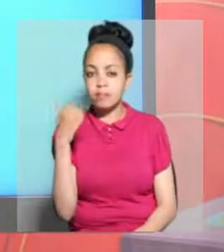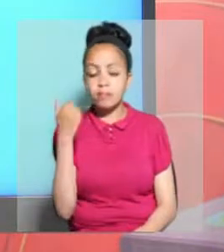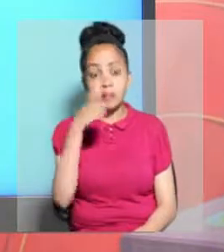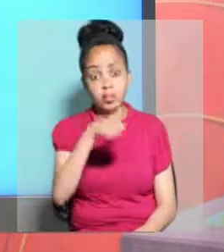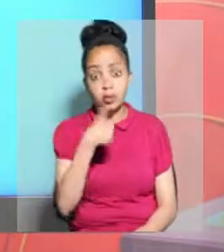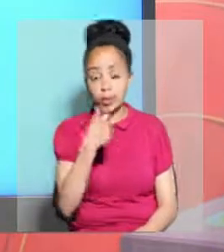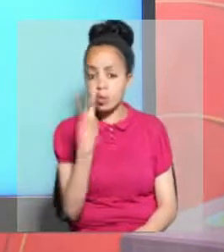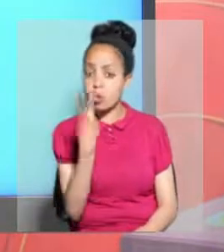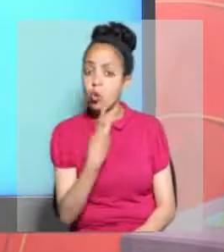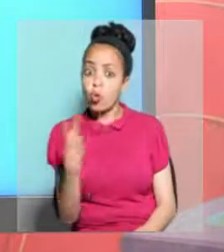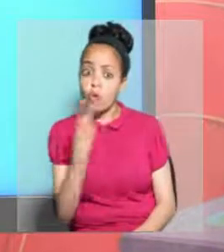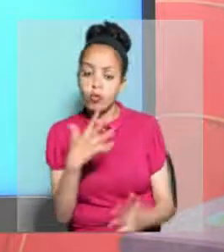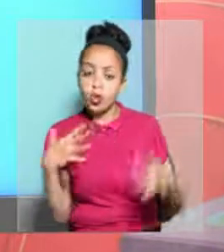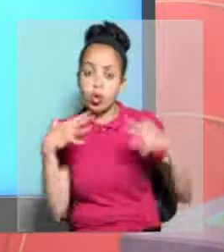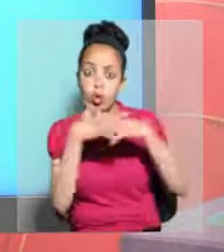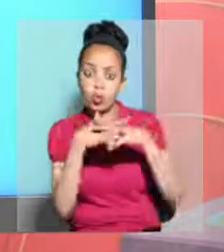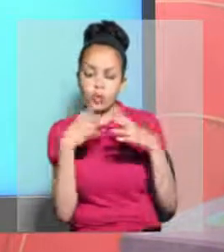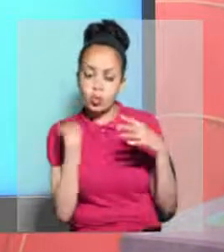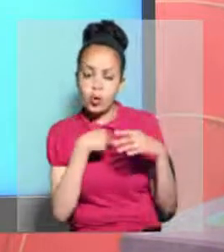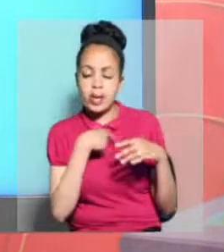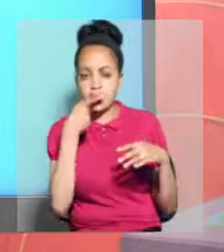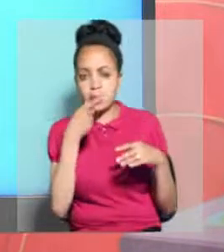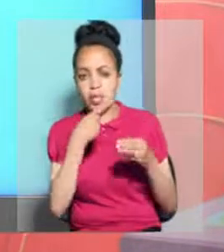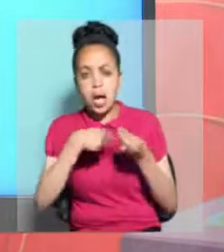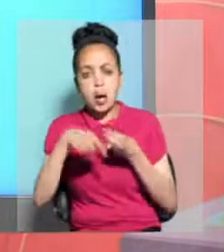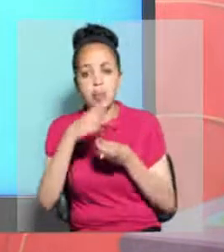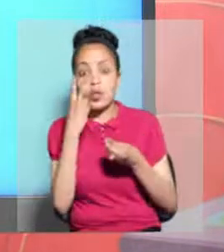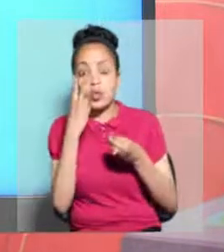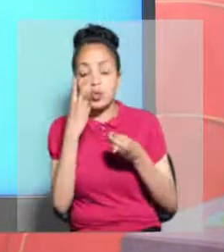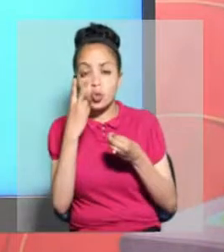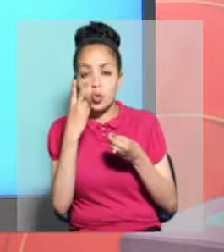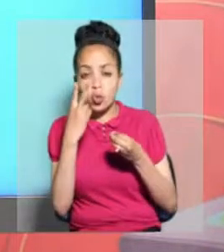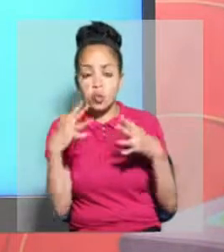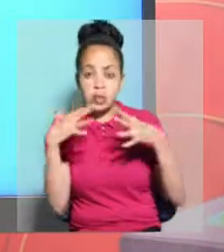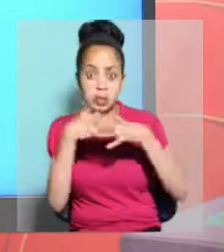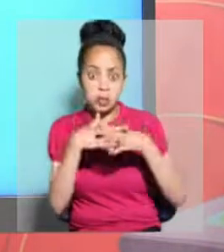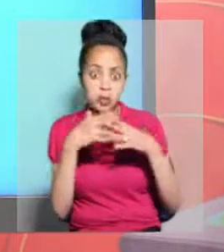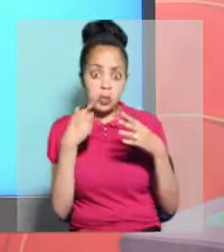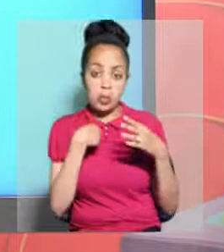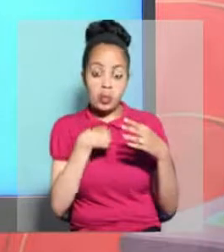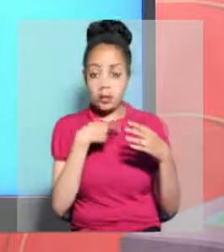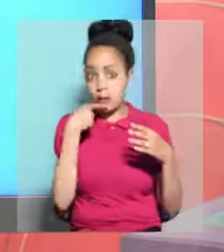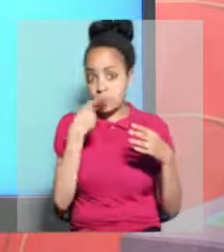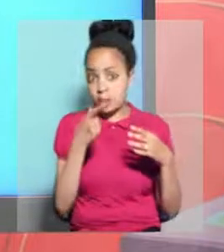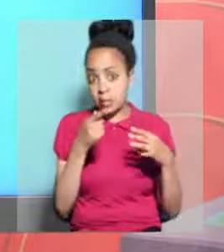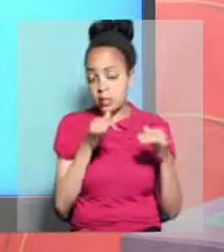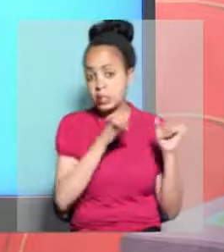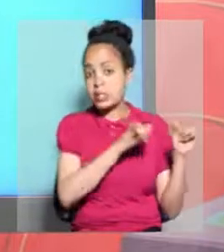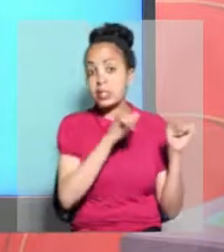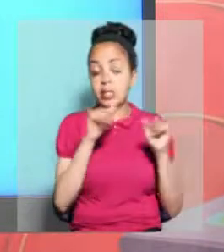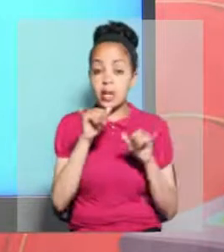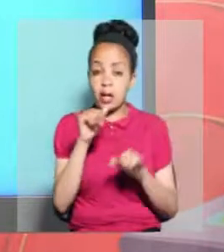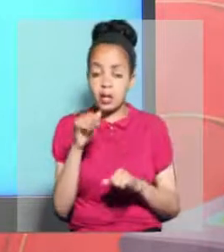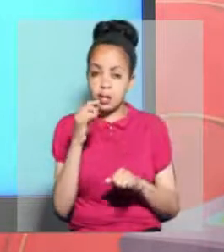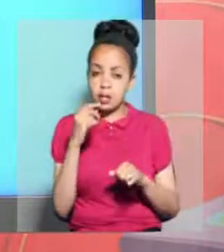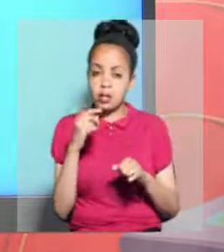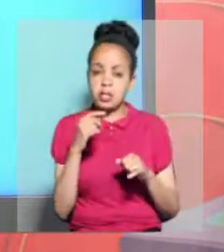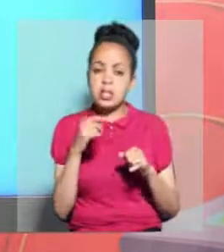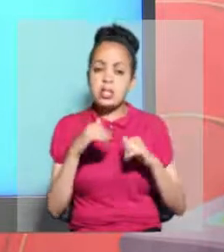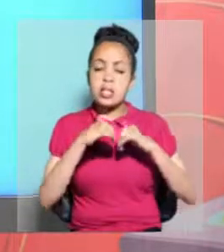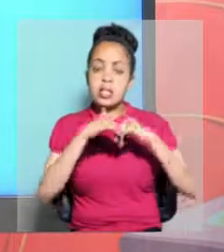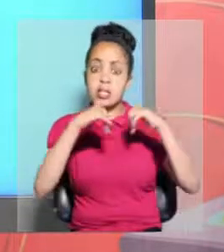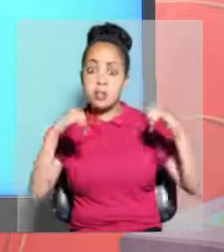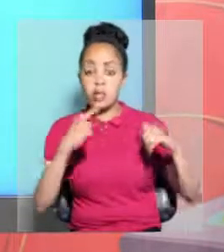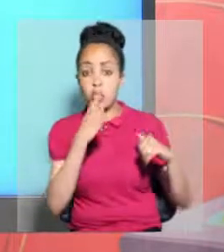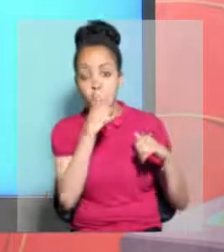together. Now we are speaking about that of two monohybrid when we are speaking about that of a dihybrid. The